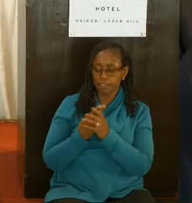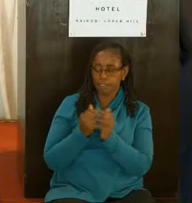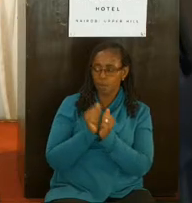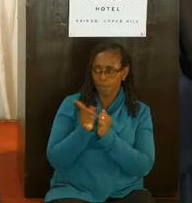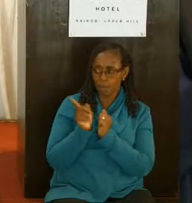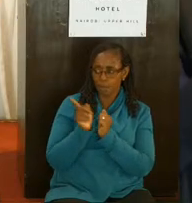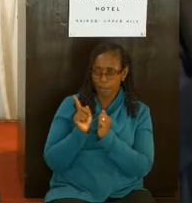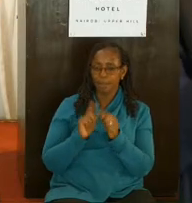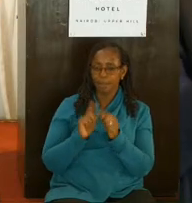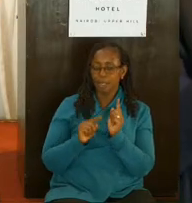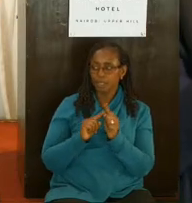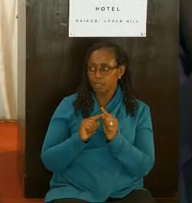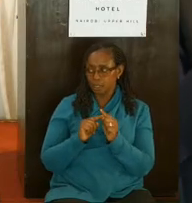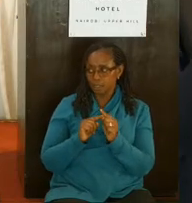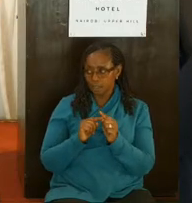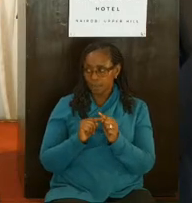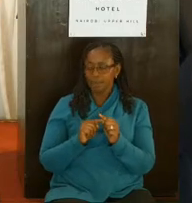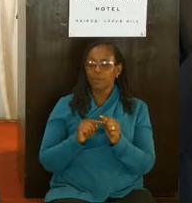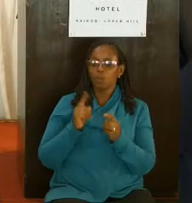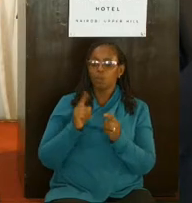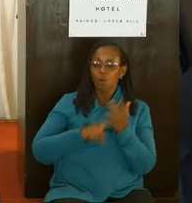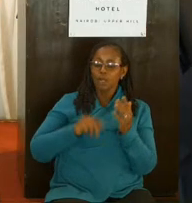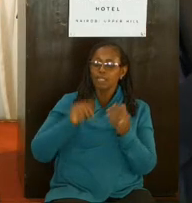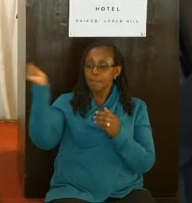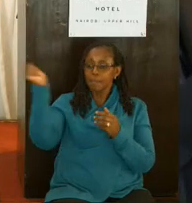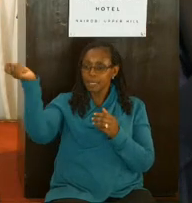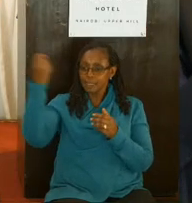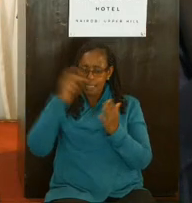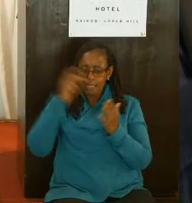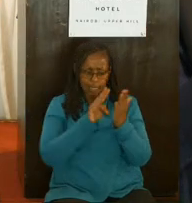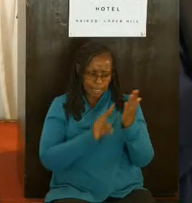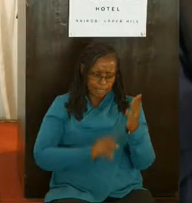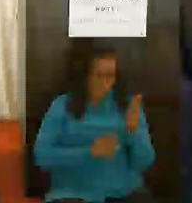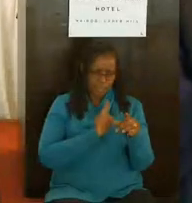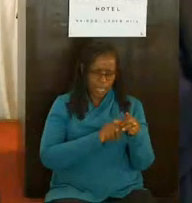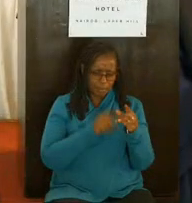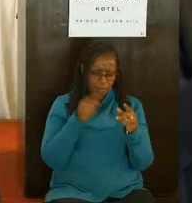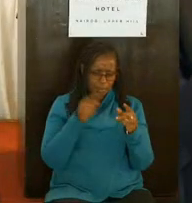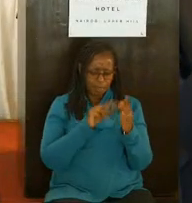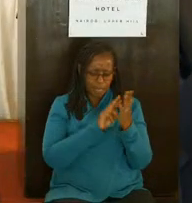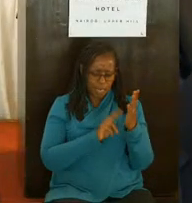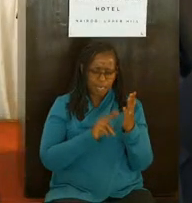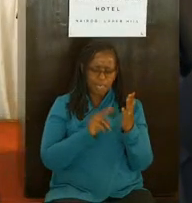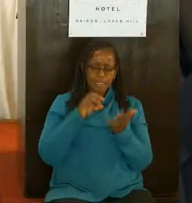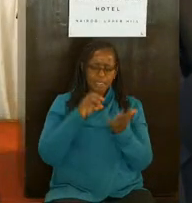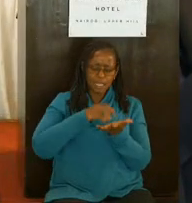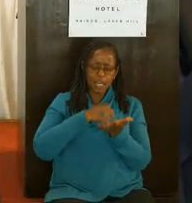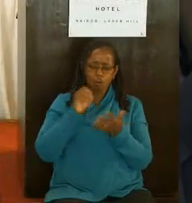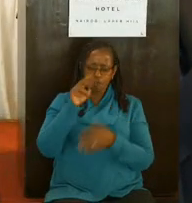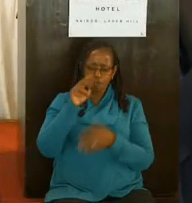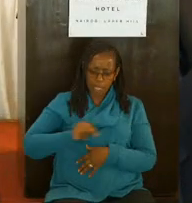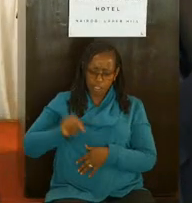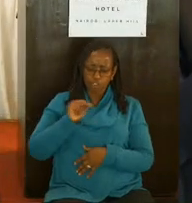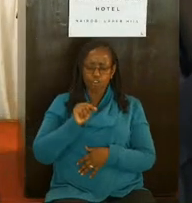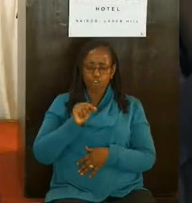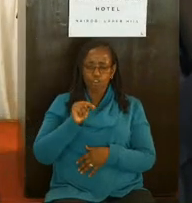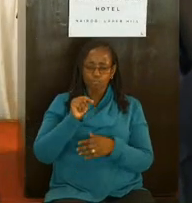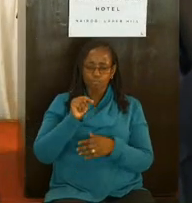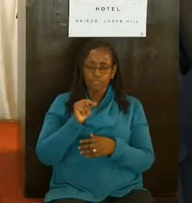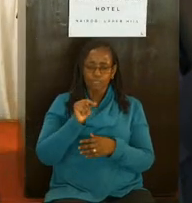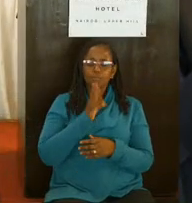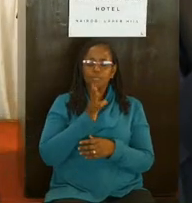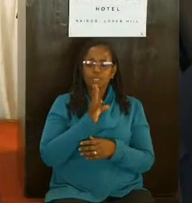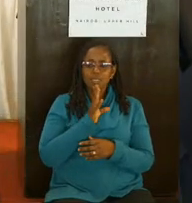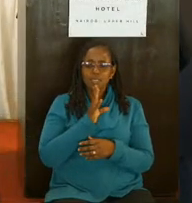the president gives us in form of the state of the nation address in terms of progress made in implementation of national values and principles of